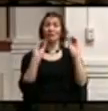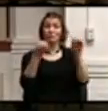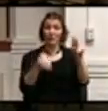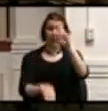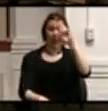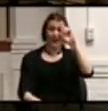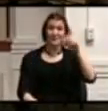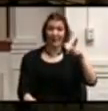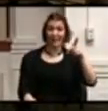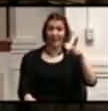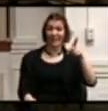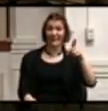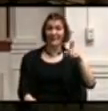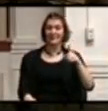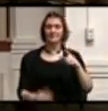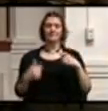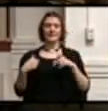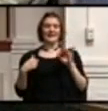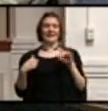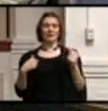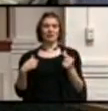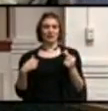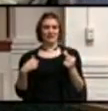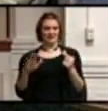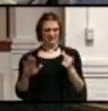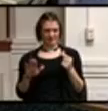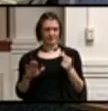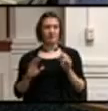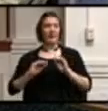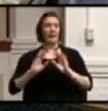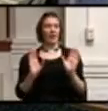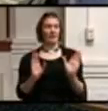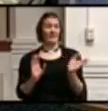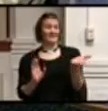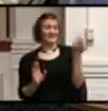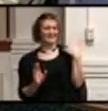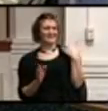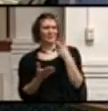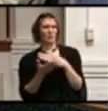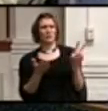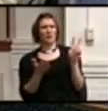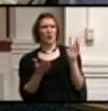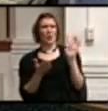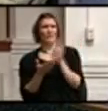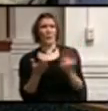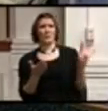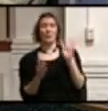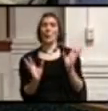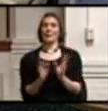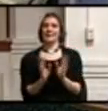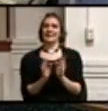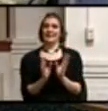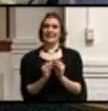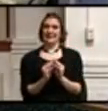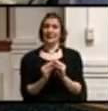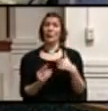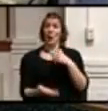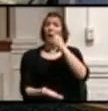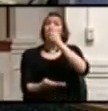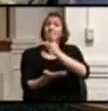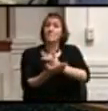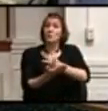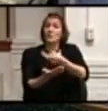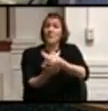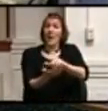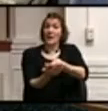moving forward. So that we're clear, when we approved either last meeting or the meeting before, the